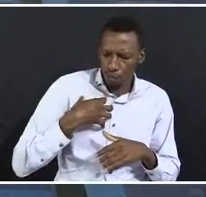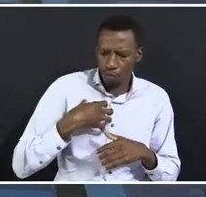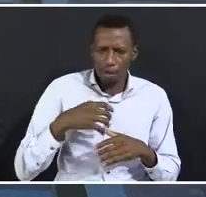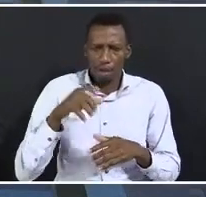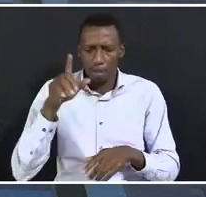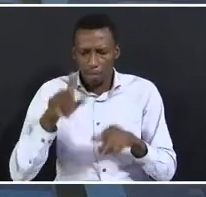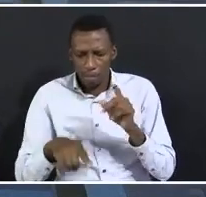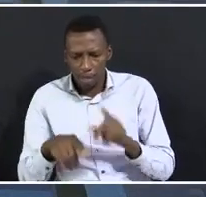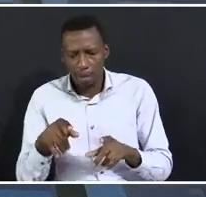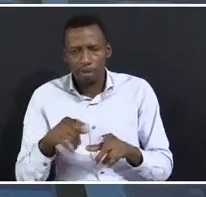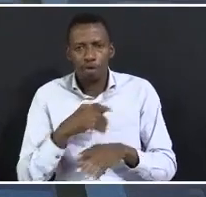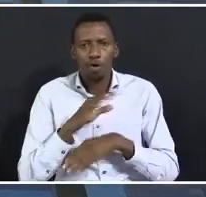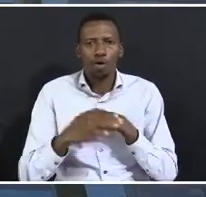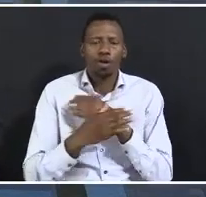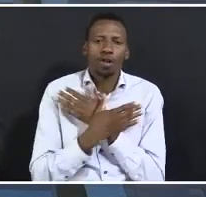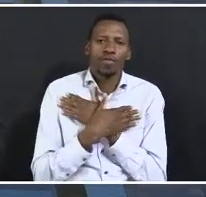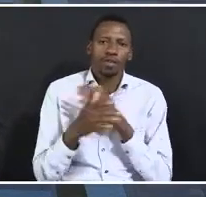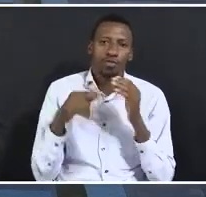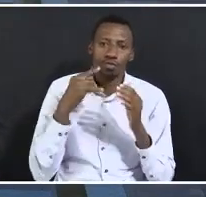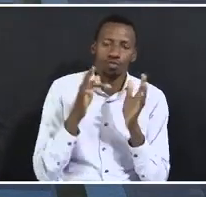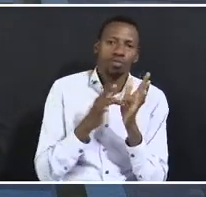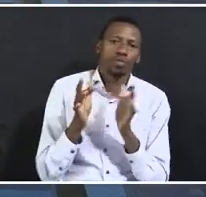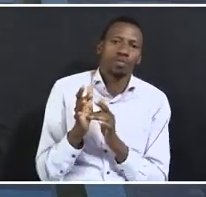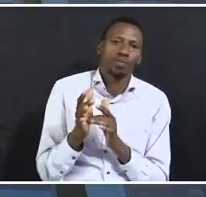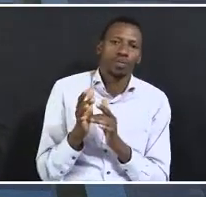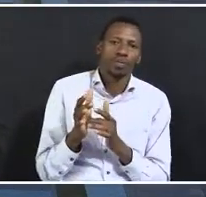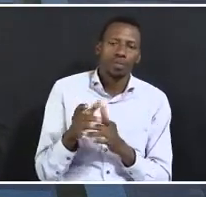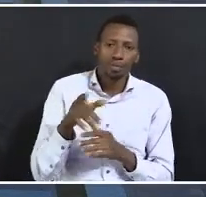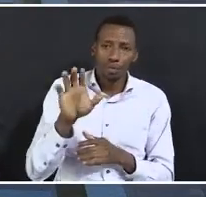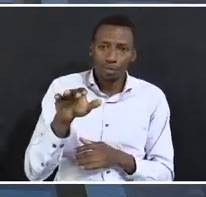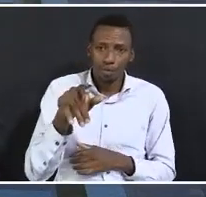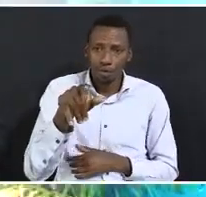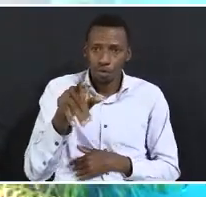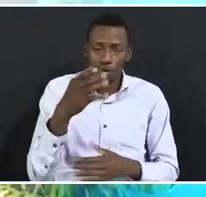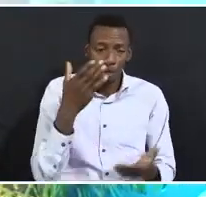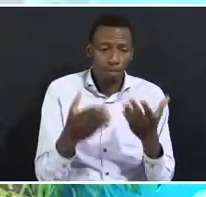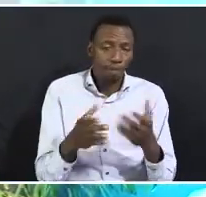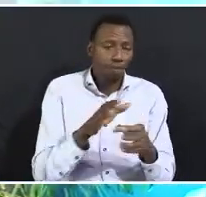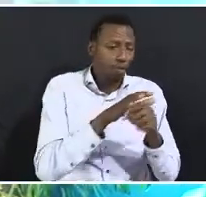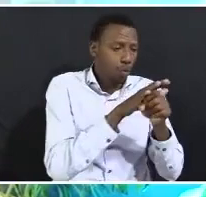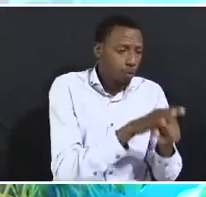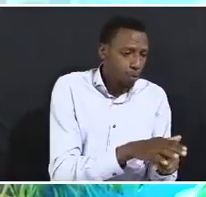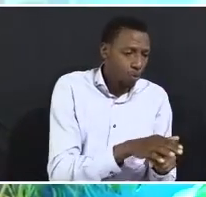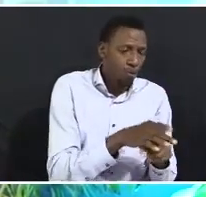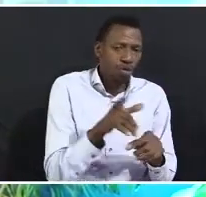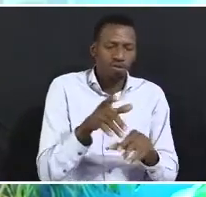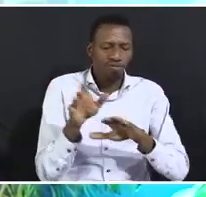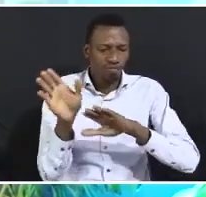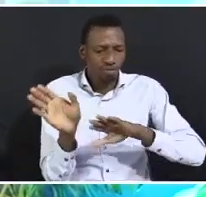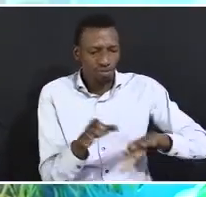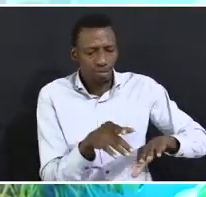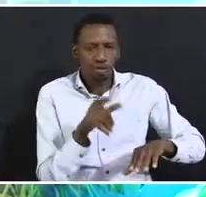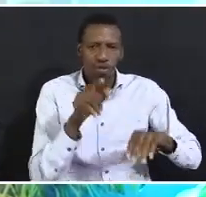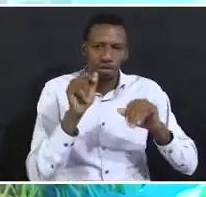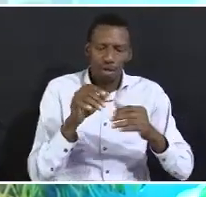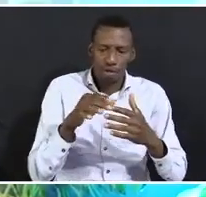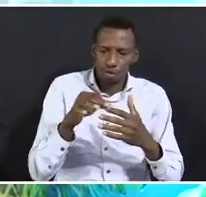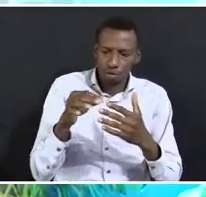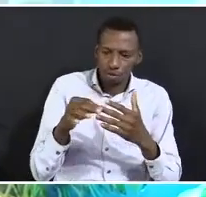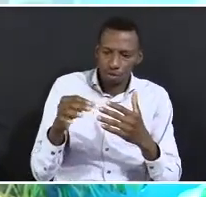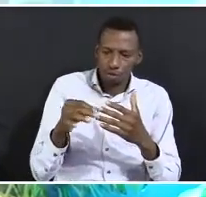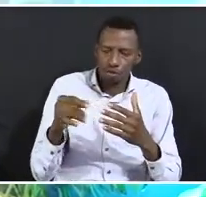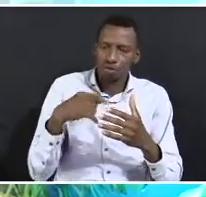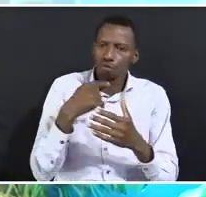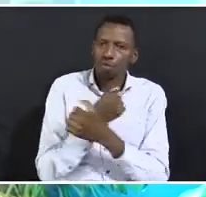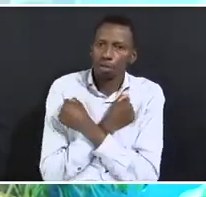had friends in Jesus. You see, you can discriminate. You can choose who to love. but not